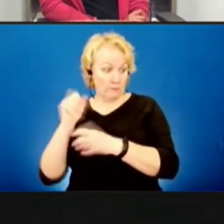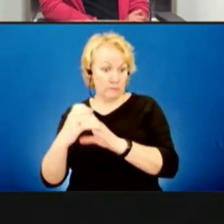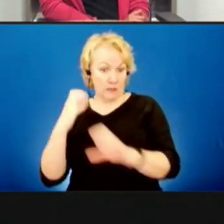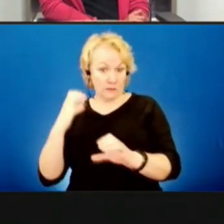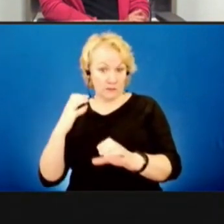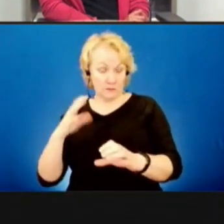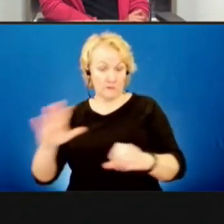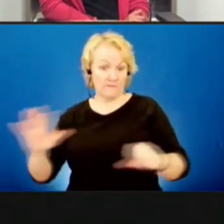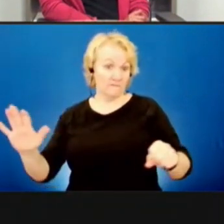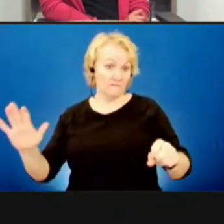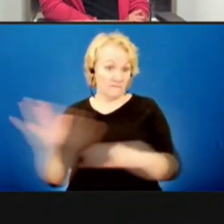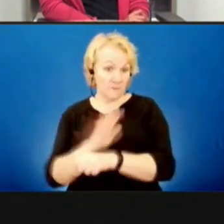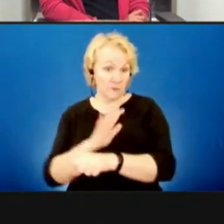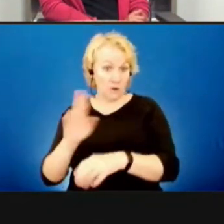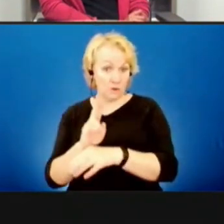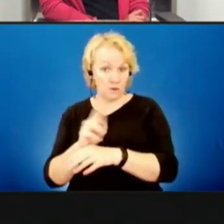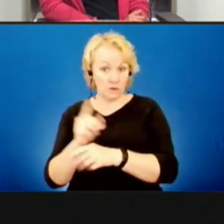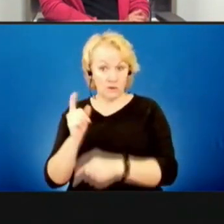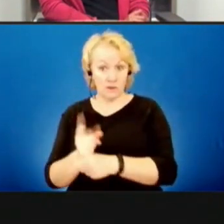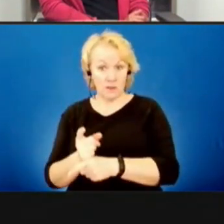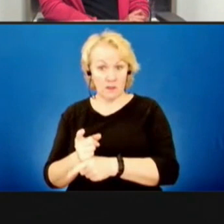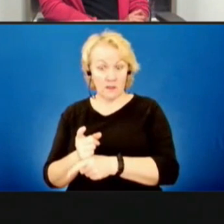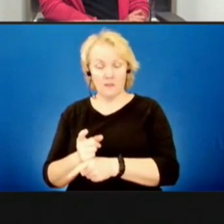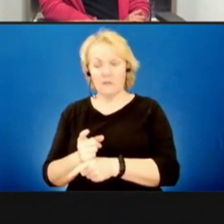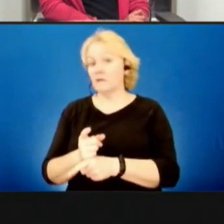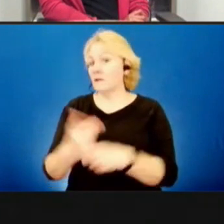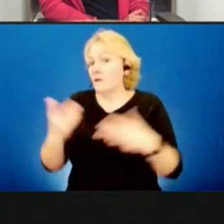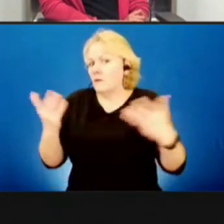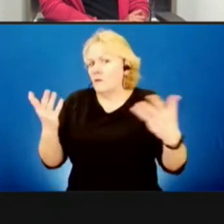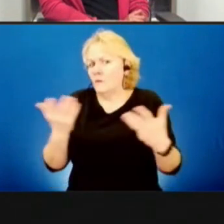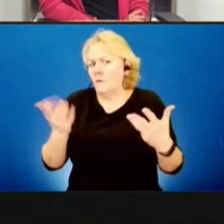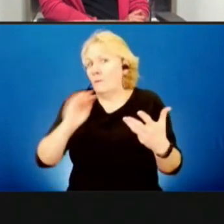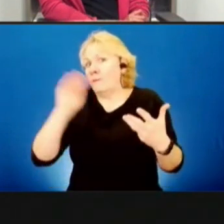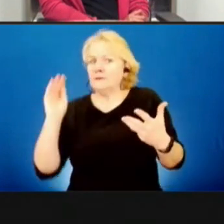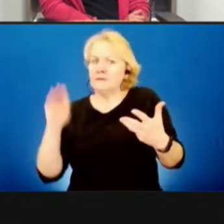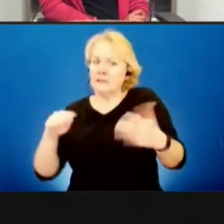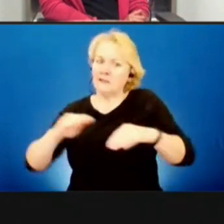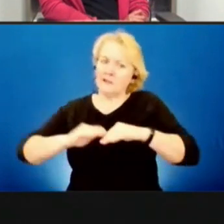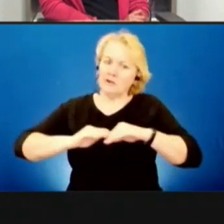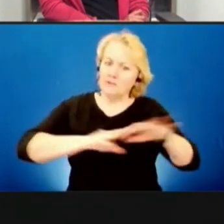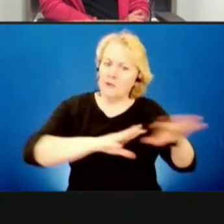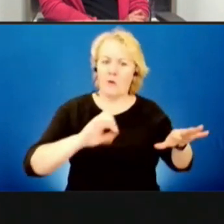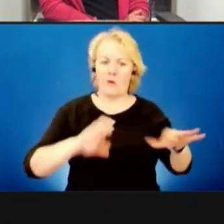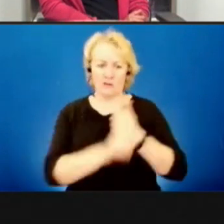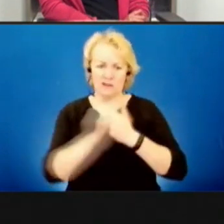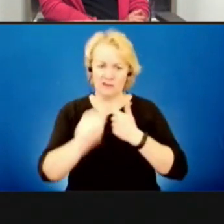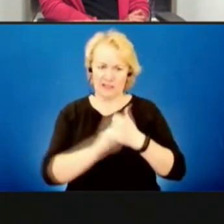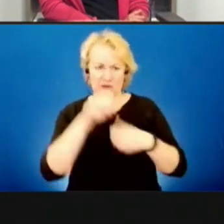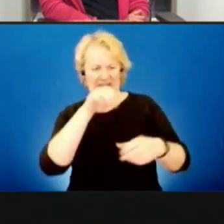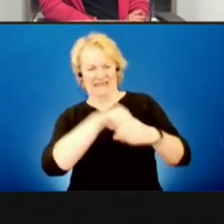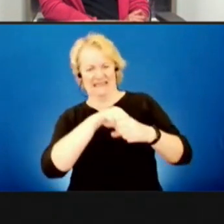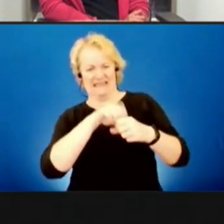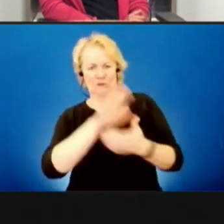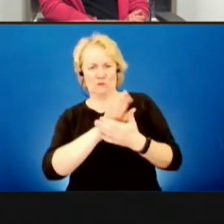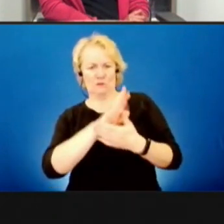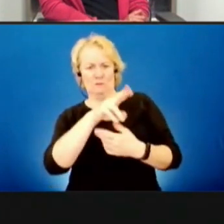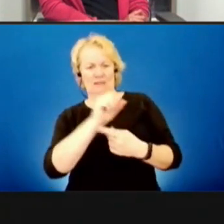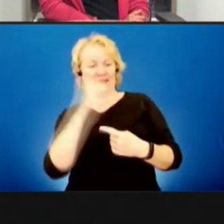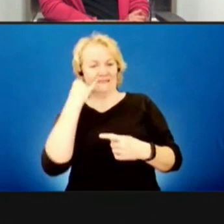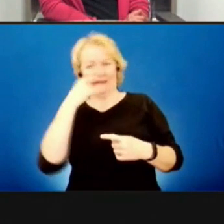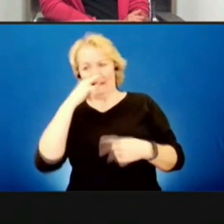capacity. How likely is transmission / dangerous is that to unvaccinated